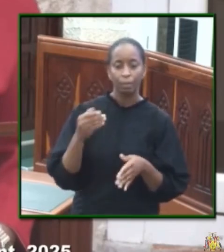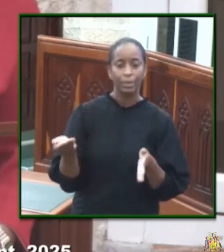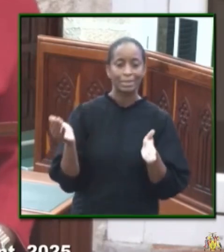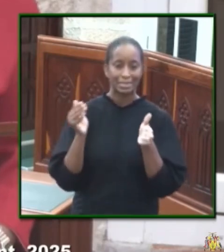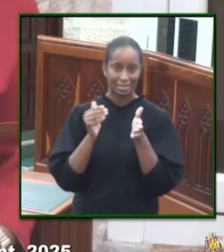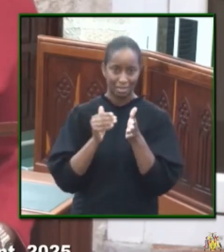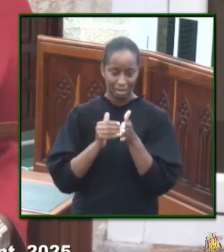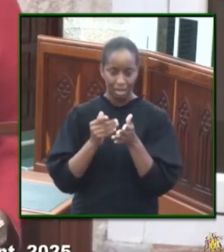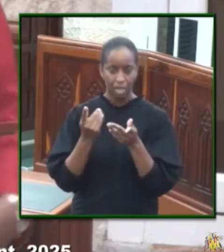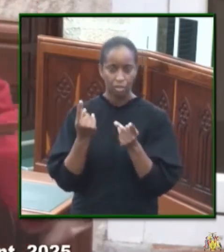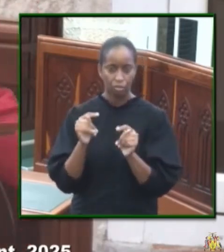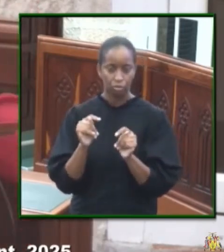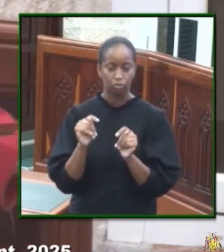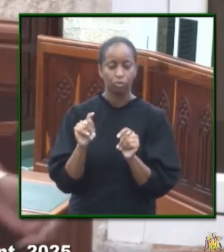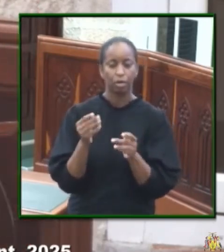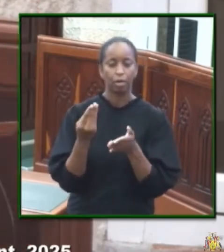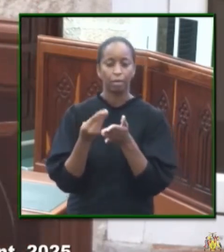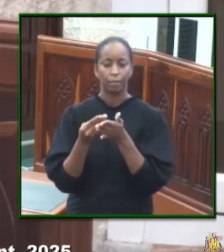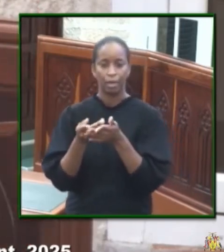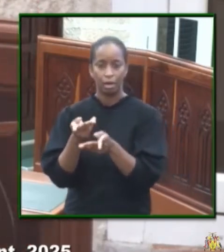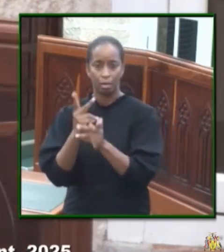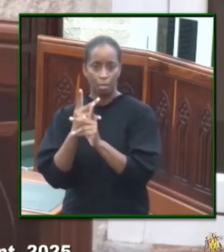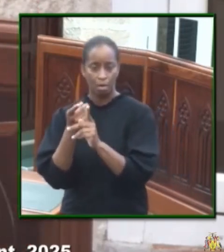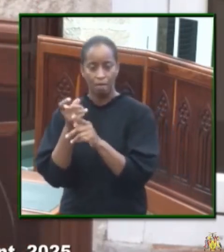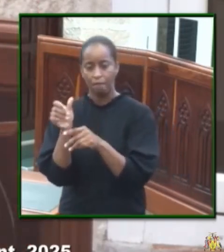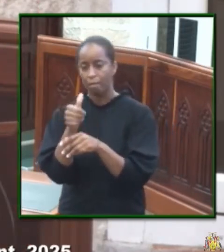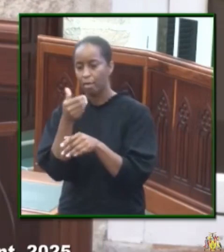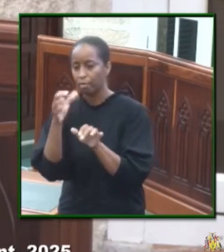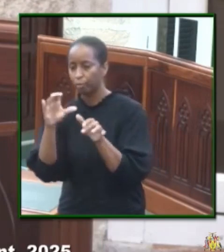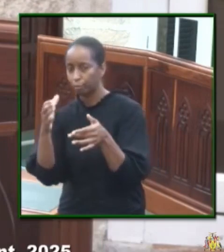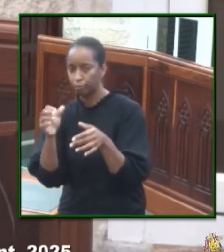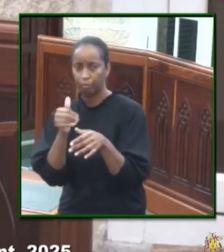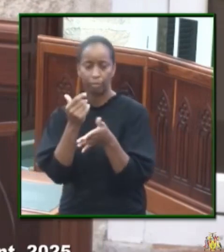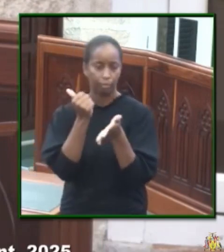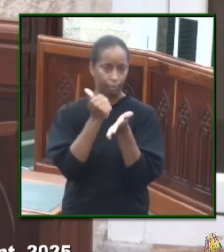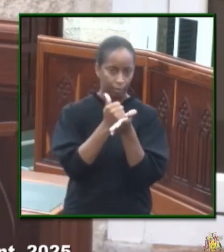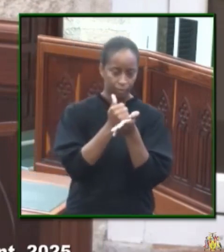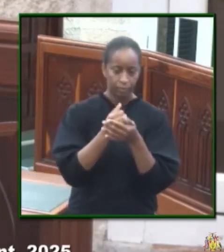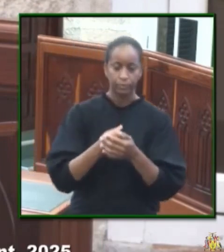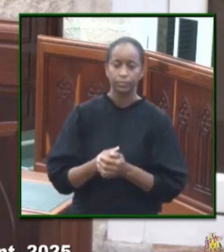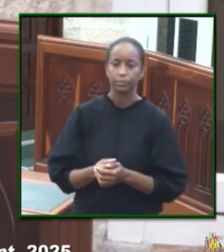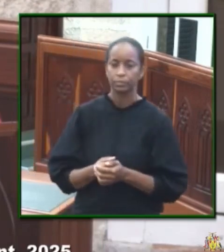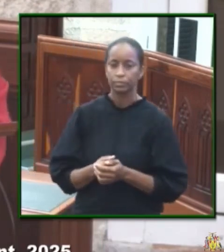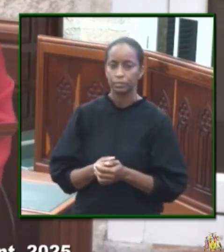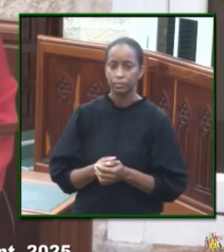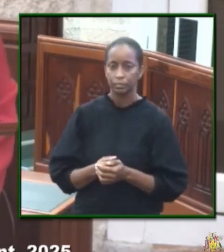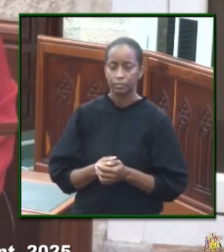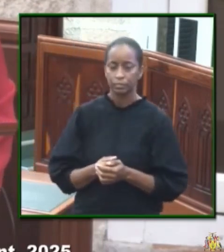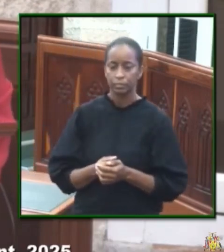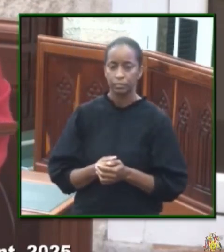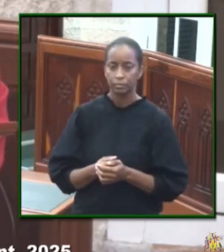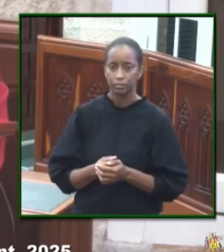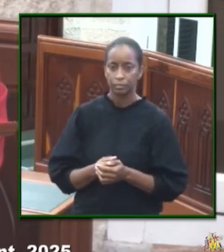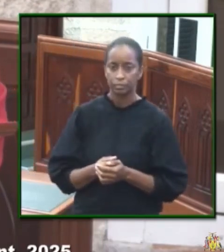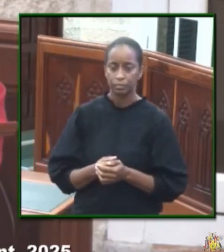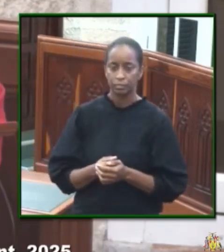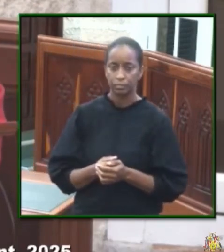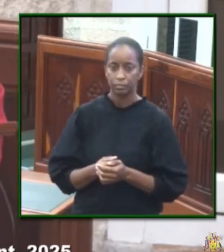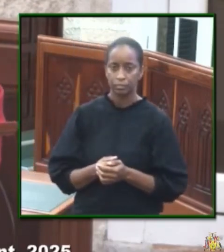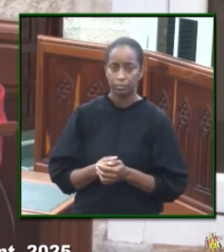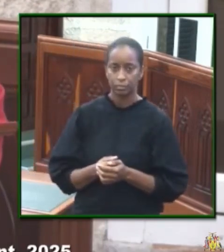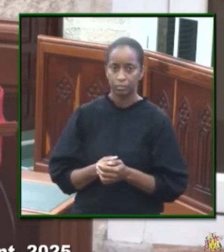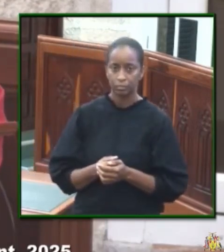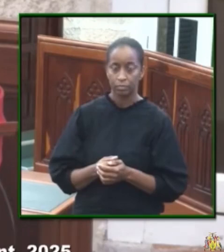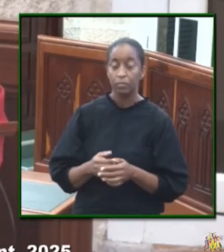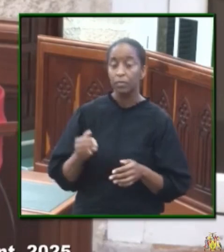And while I do not claim any major things, I do know that I have a bit of credibility internationally. And I do believe that